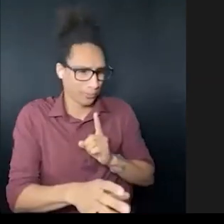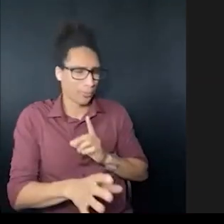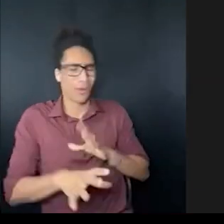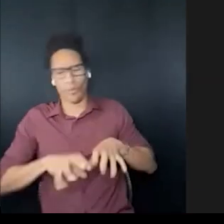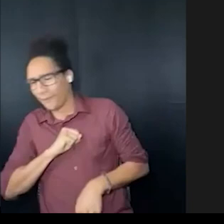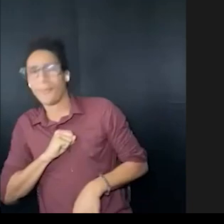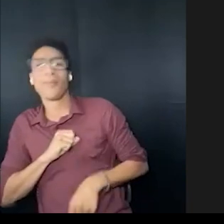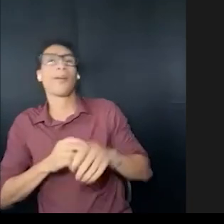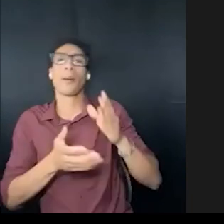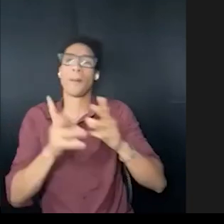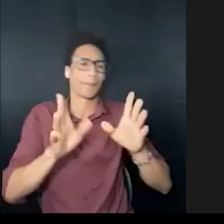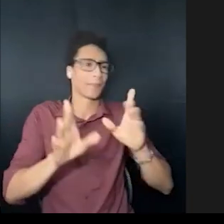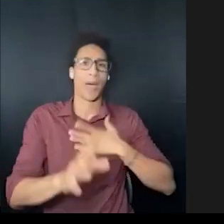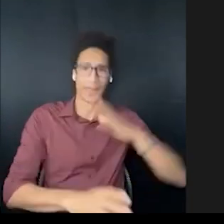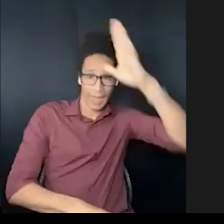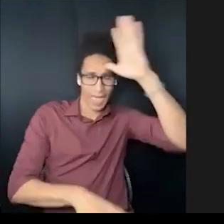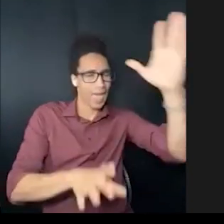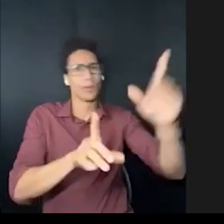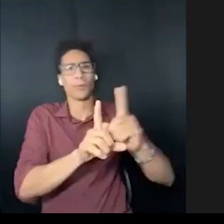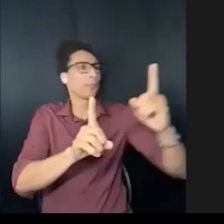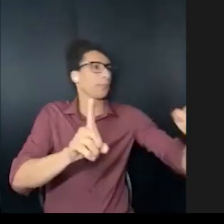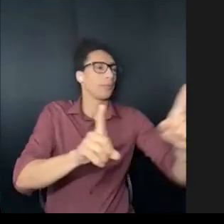hard situation to deal with.